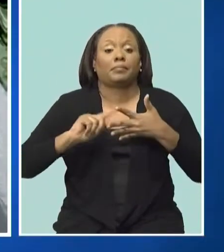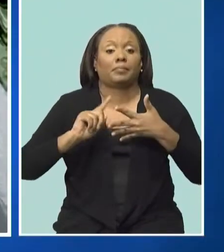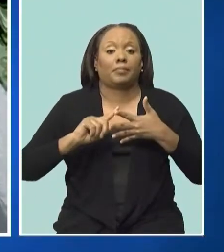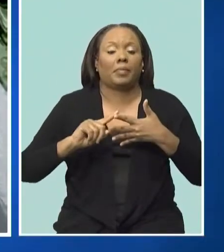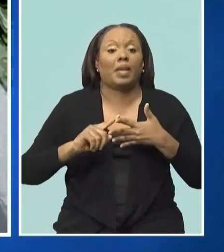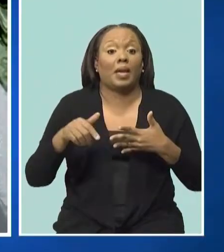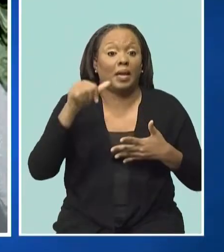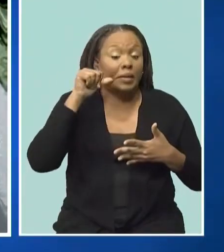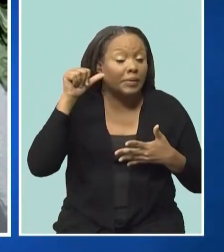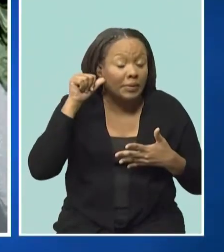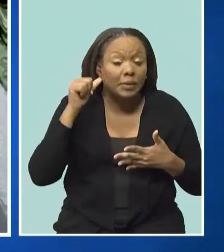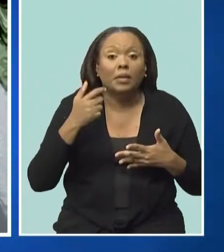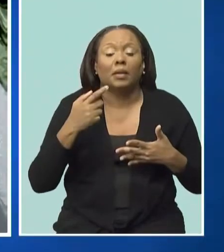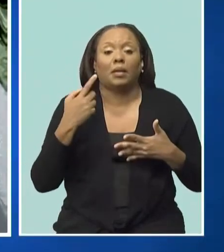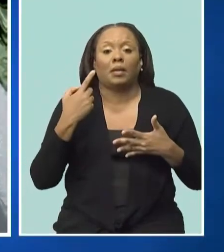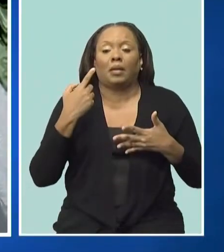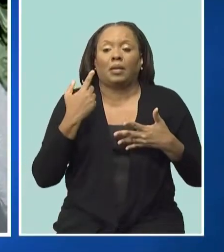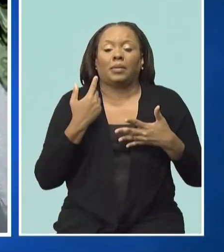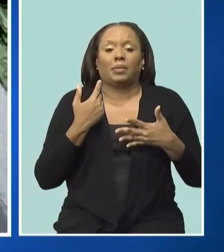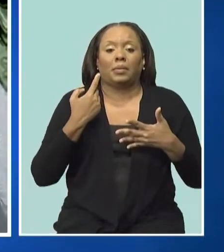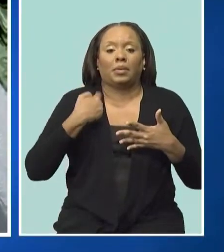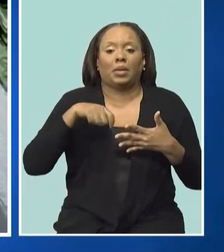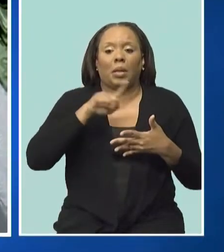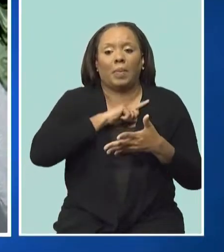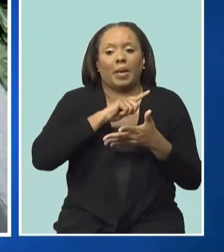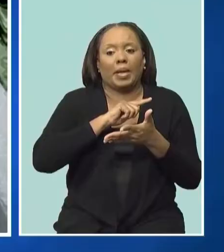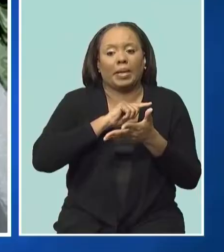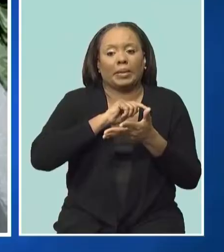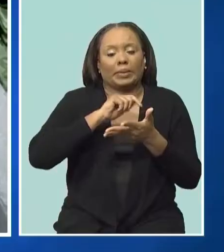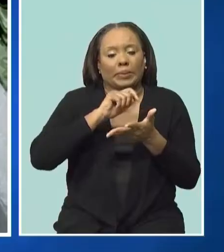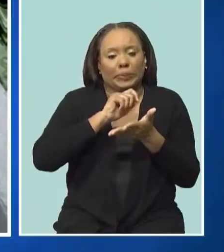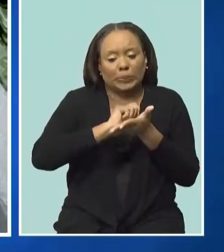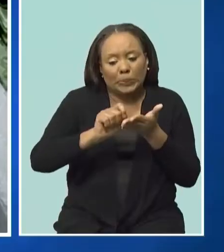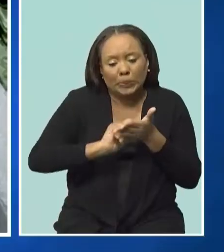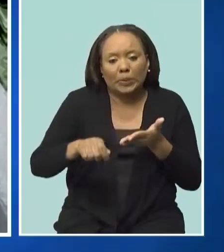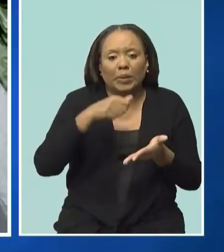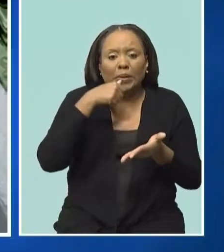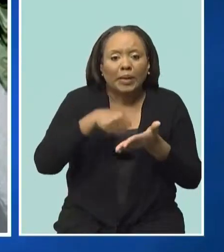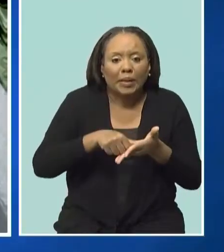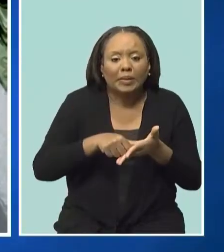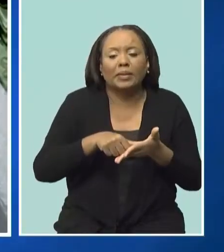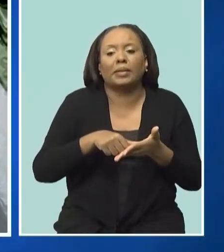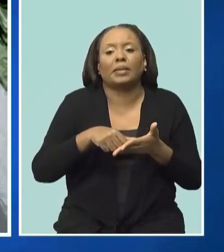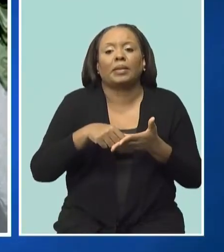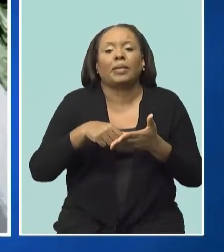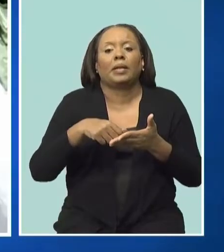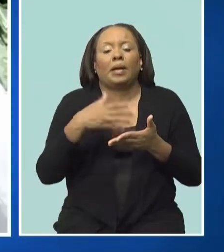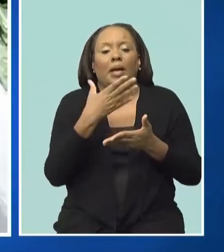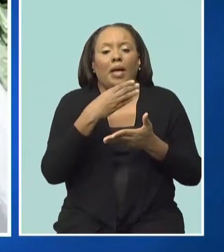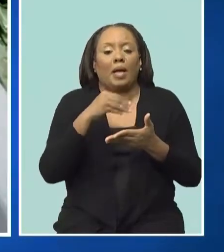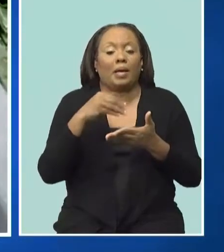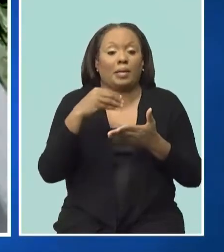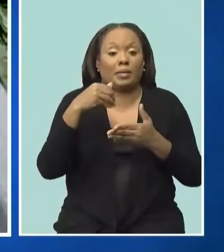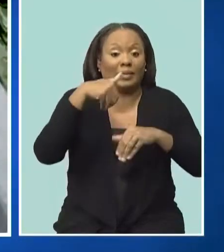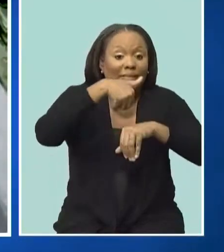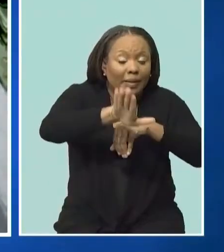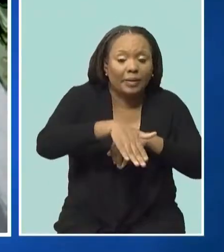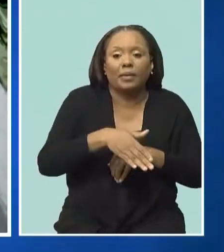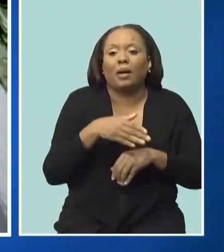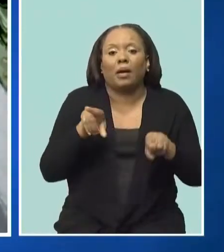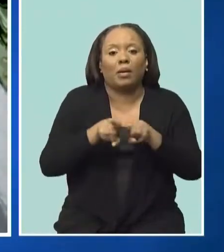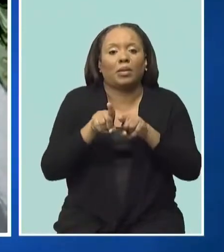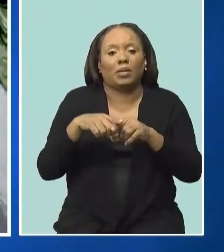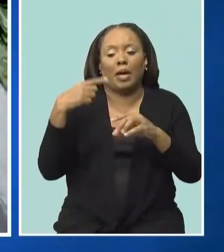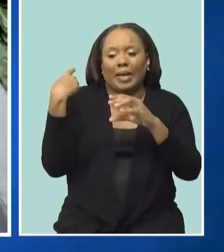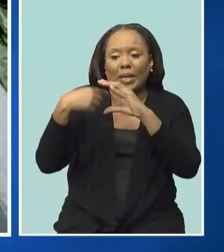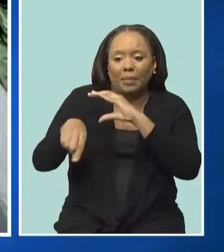did yesterday. We sent a letter and an email to the Prime Minister of Trinidad and Tobago so that